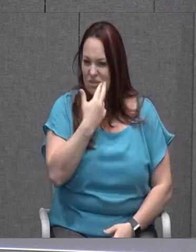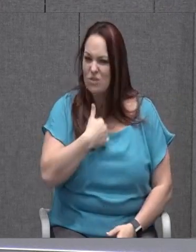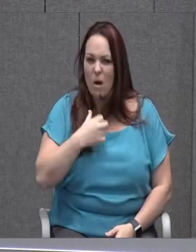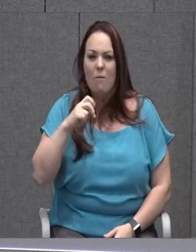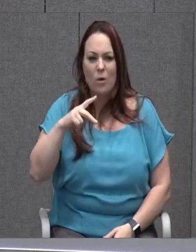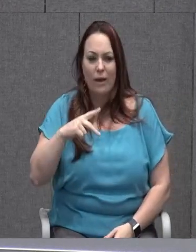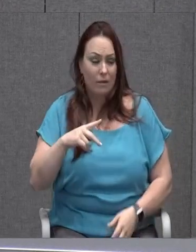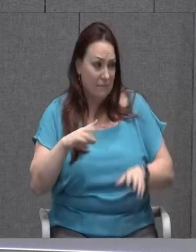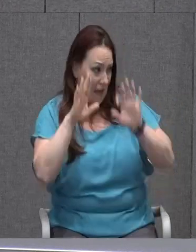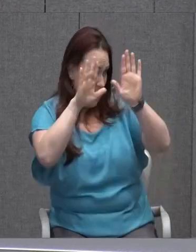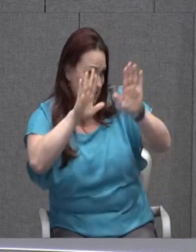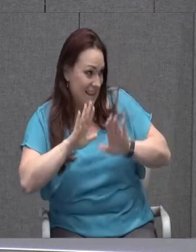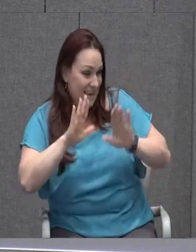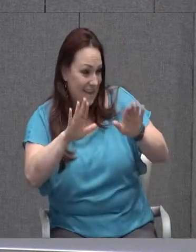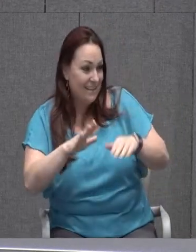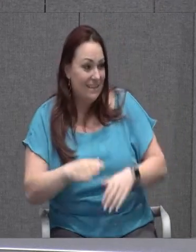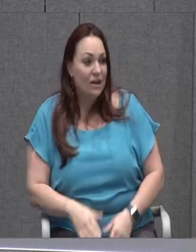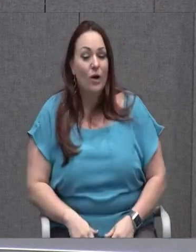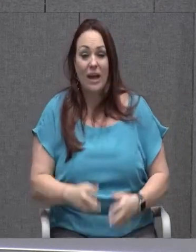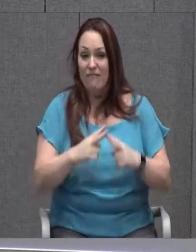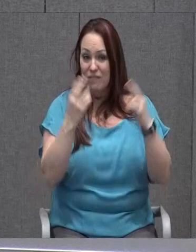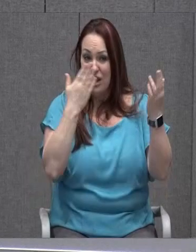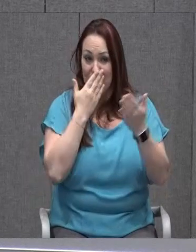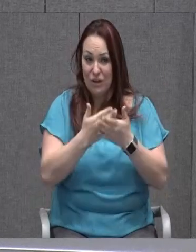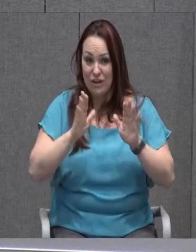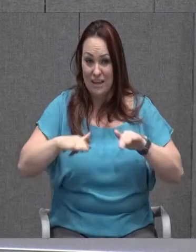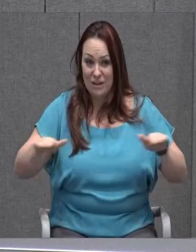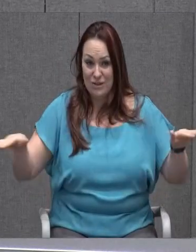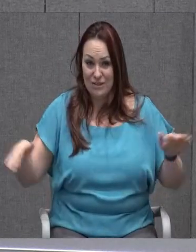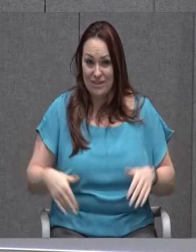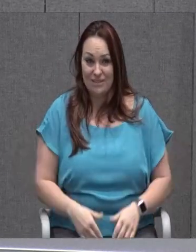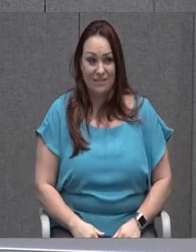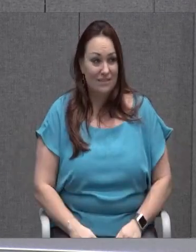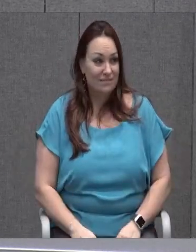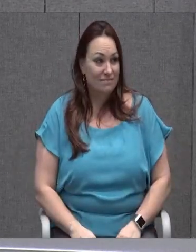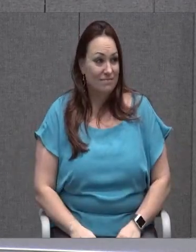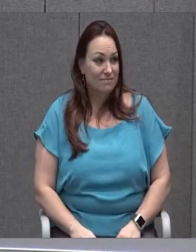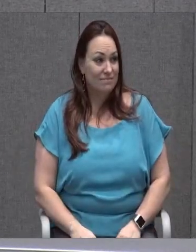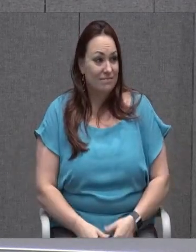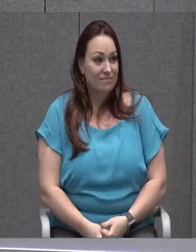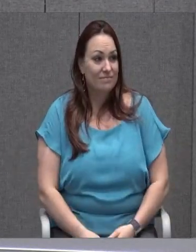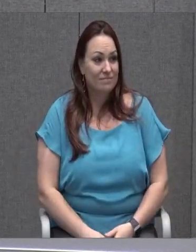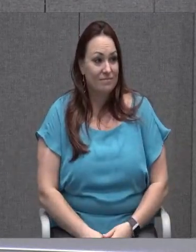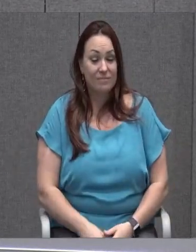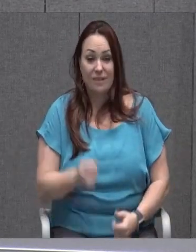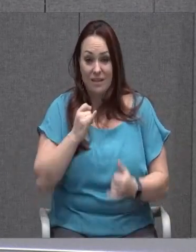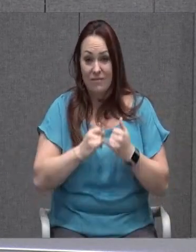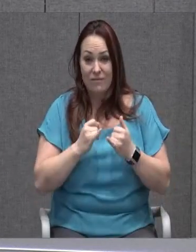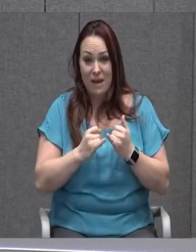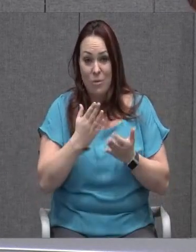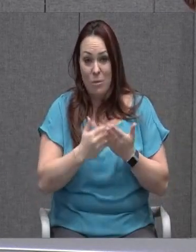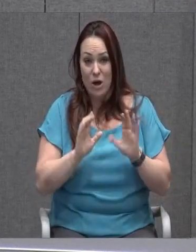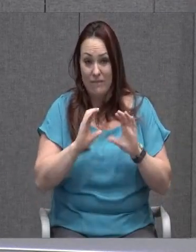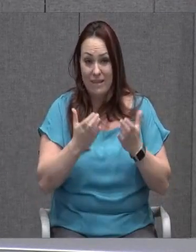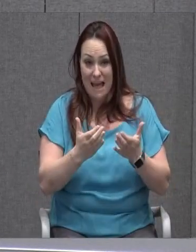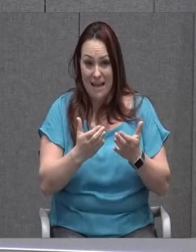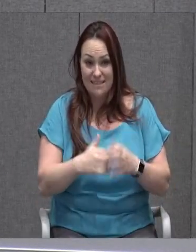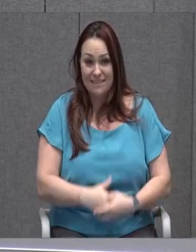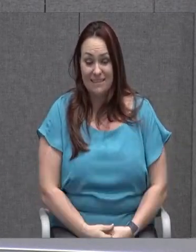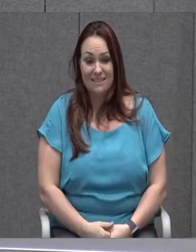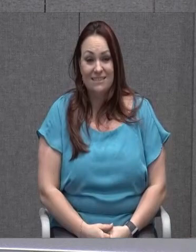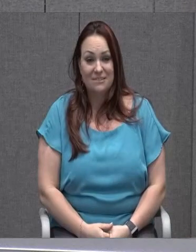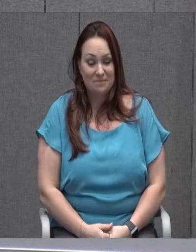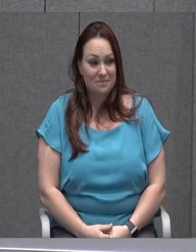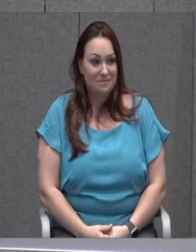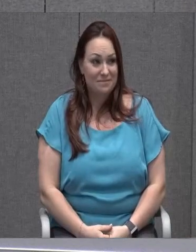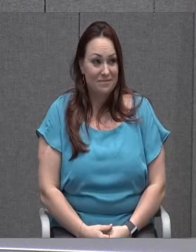Okay. Muy bien, niños. Hemos llegado al final de nuestra clase. We have come to the end of our